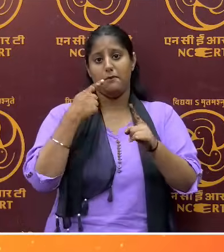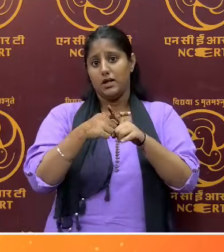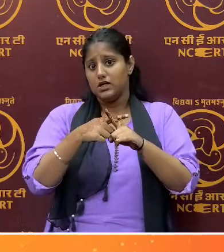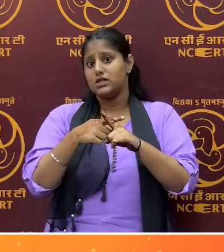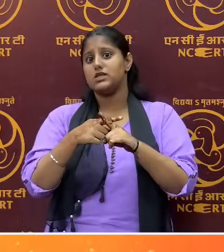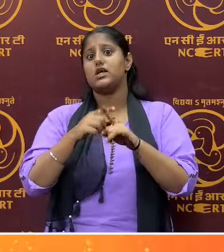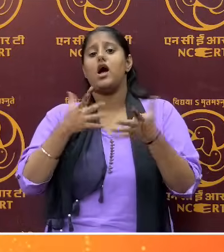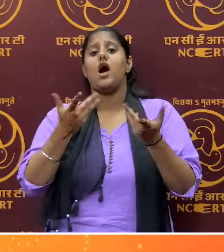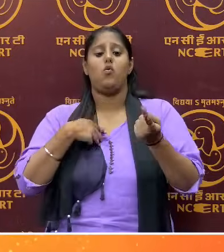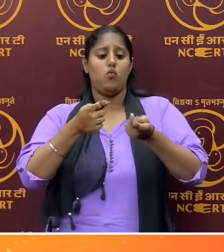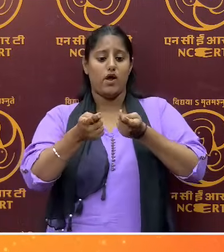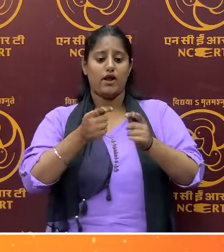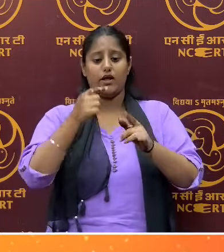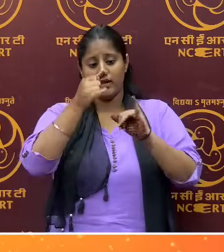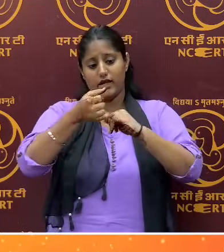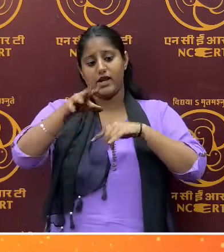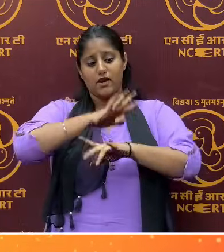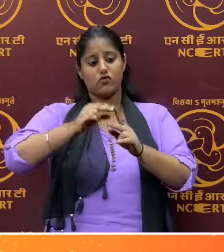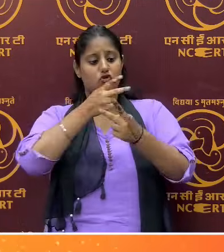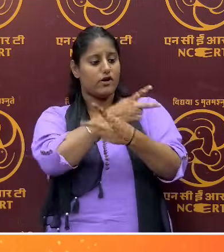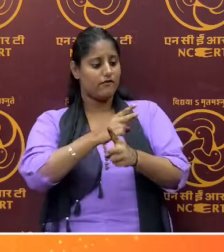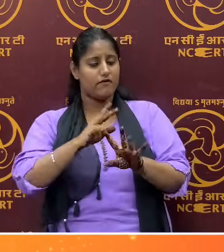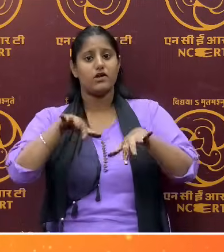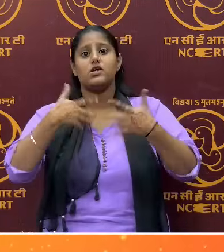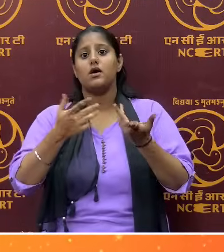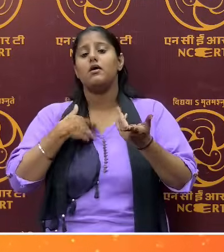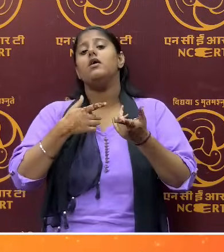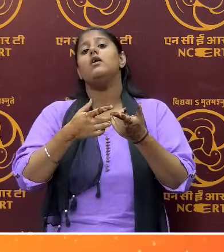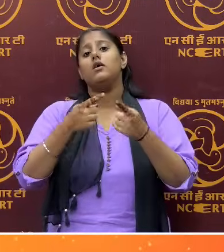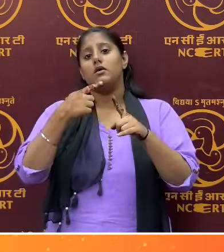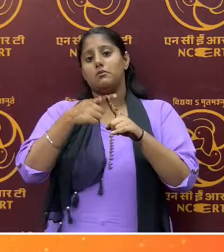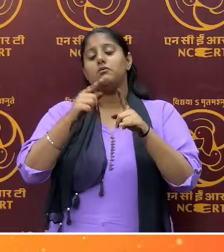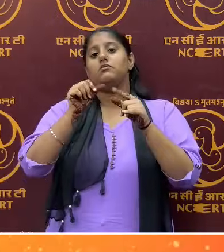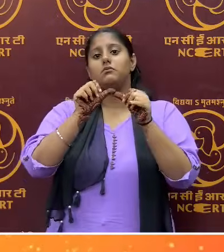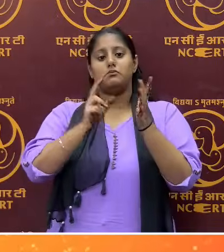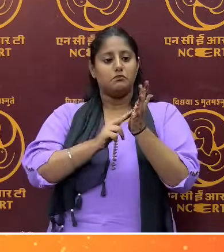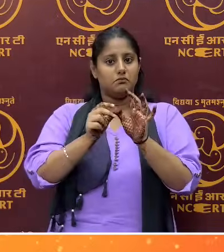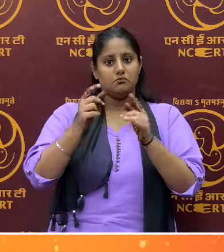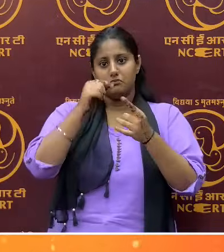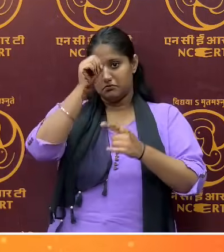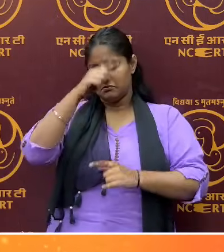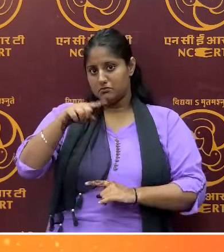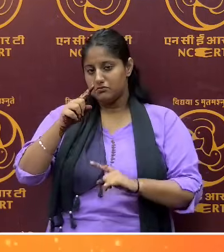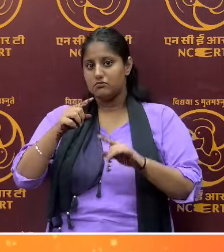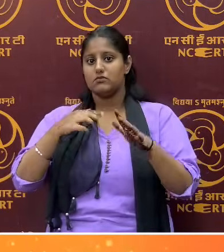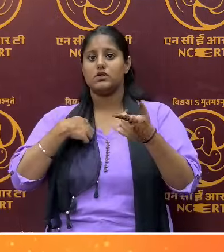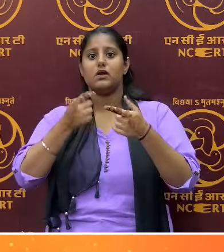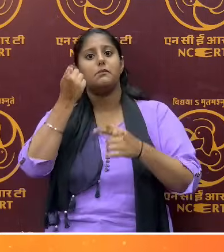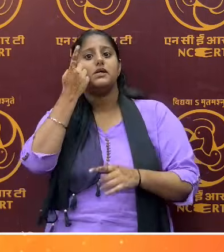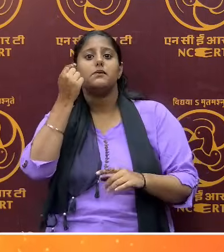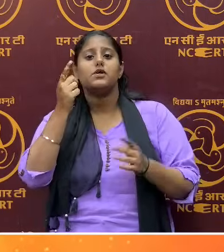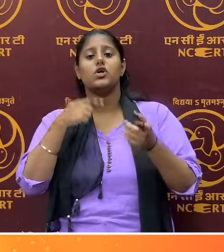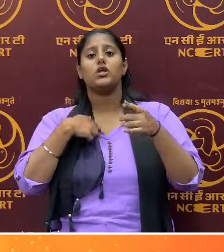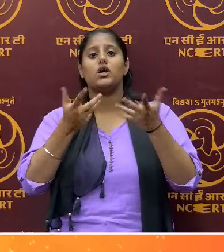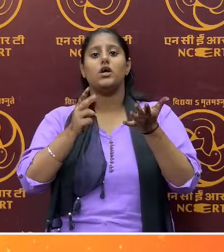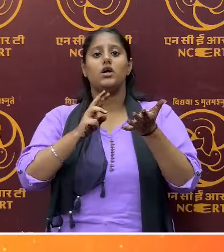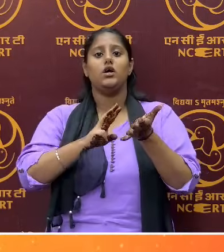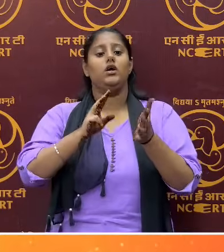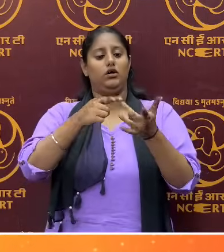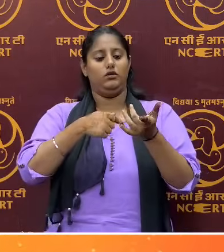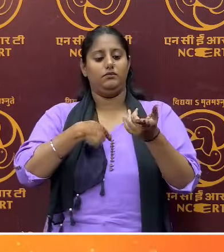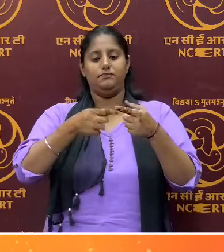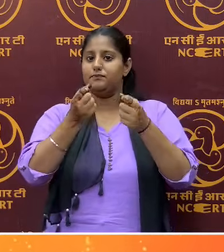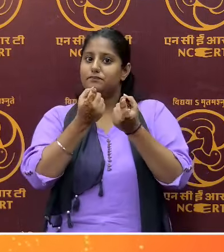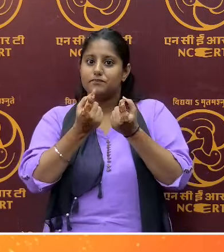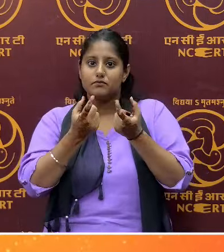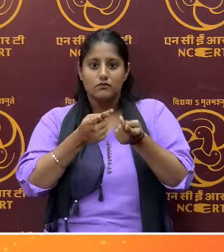to handle these situations where the entire pan India situation we can understand as well as monitoring possible.